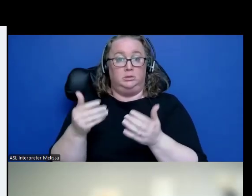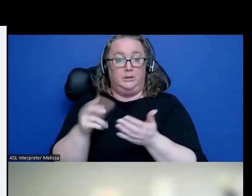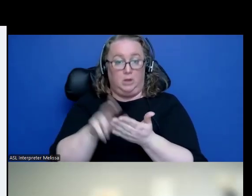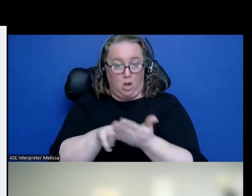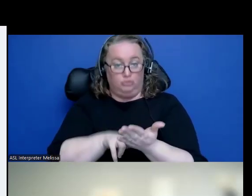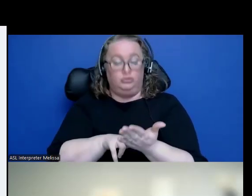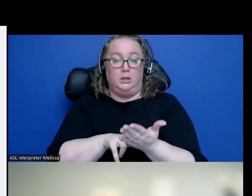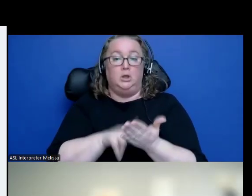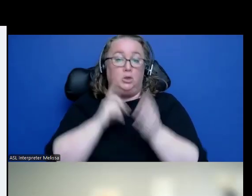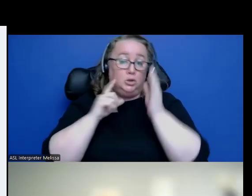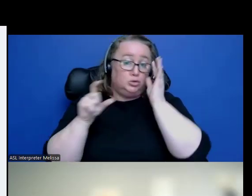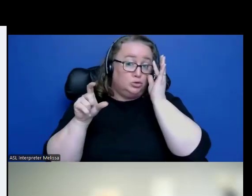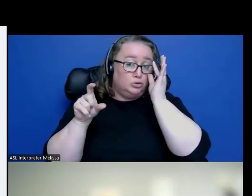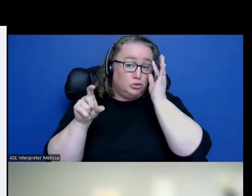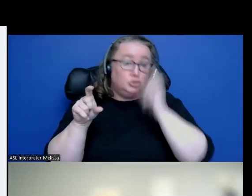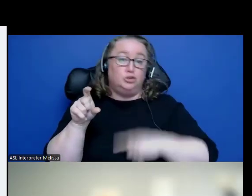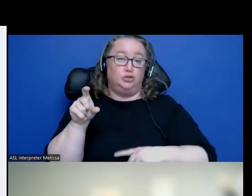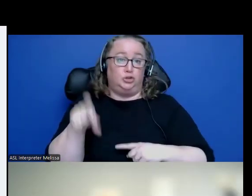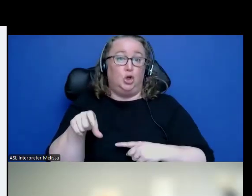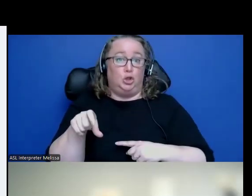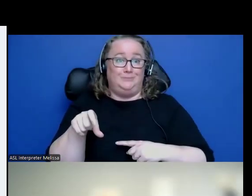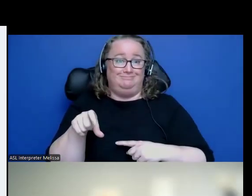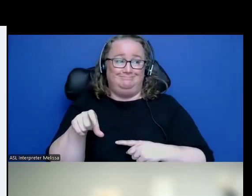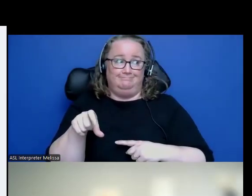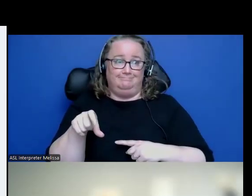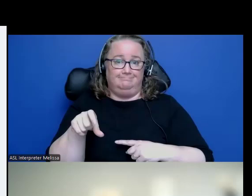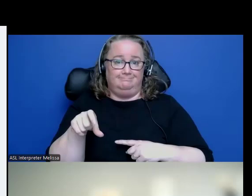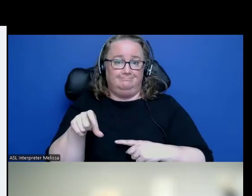should and really